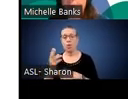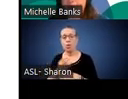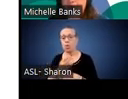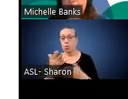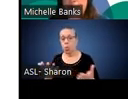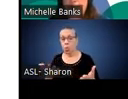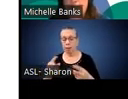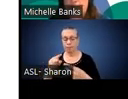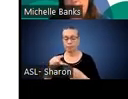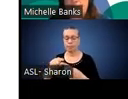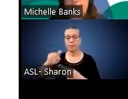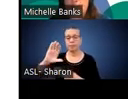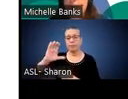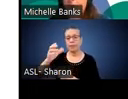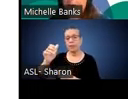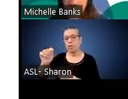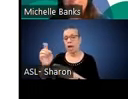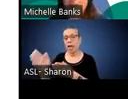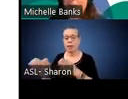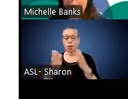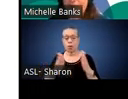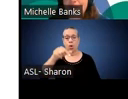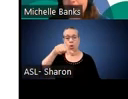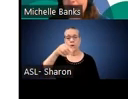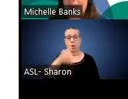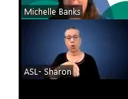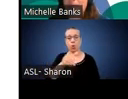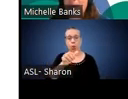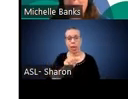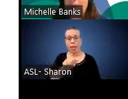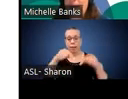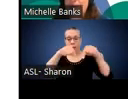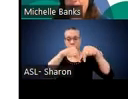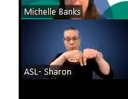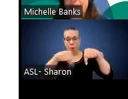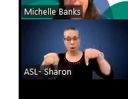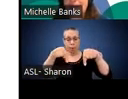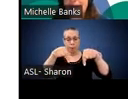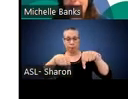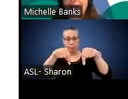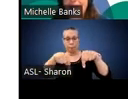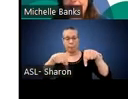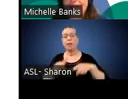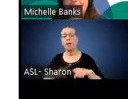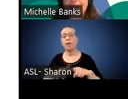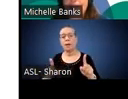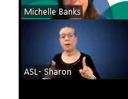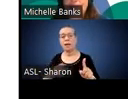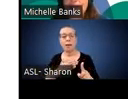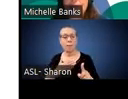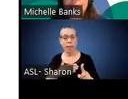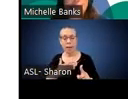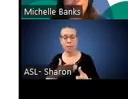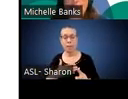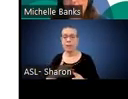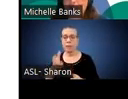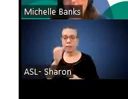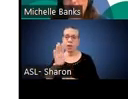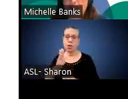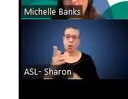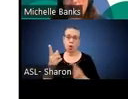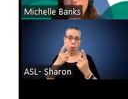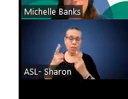the Q&A if you want to remind yourself what those are, but I'm happy to take any questions,